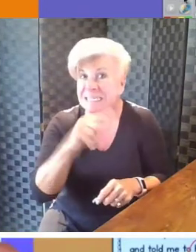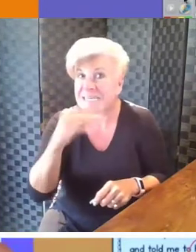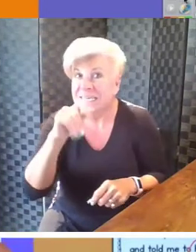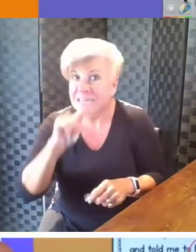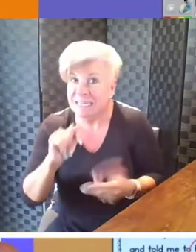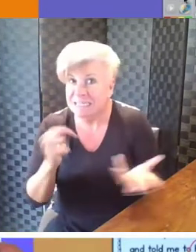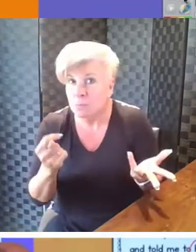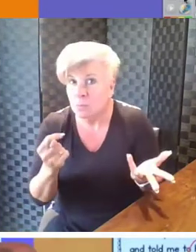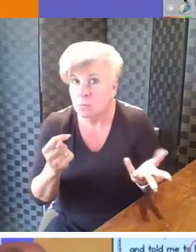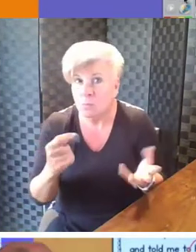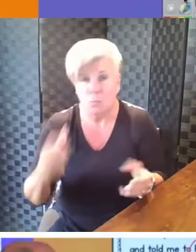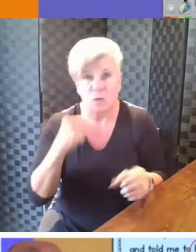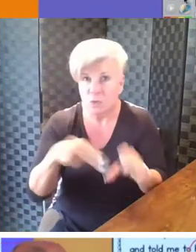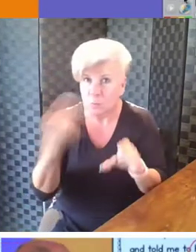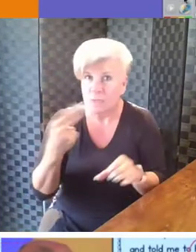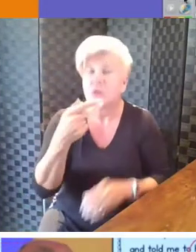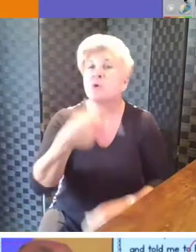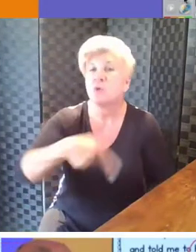rhyme?